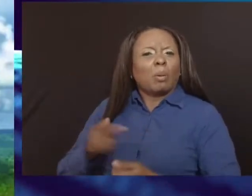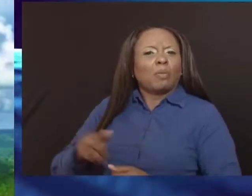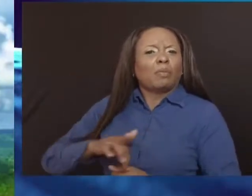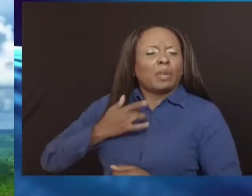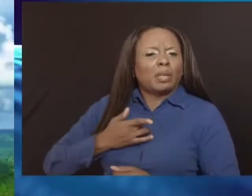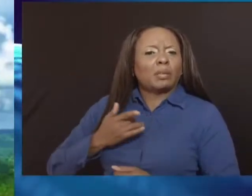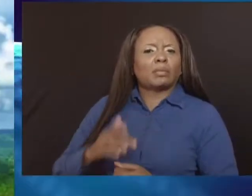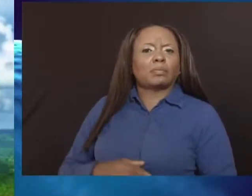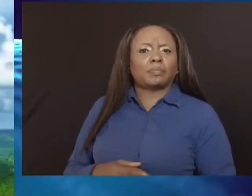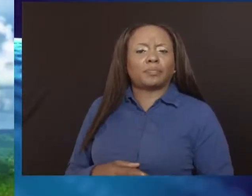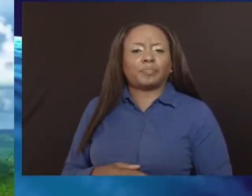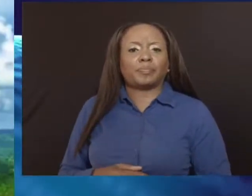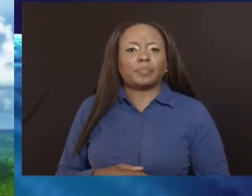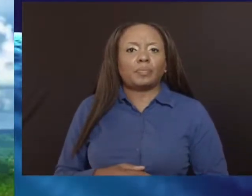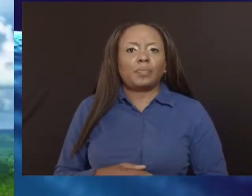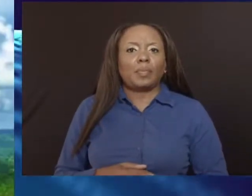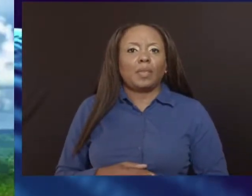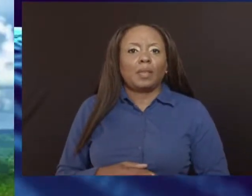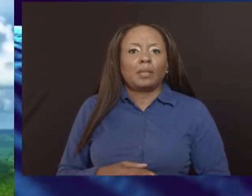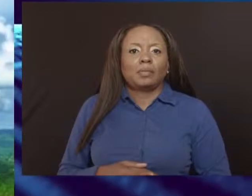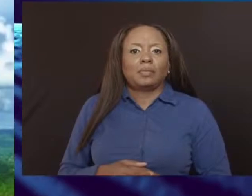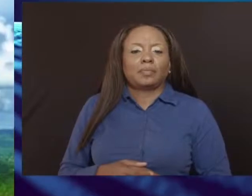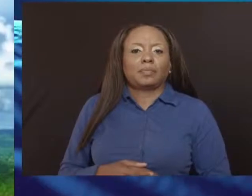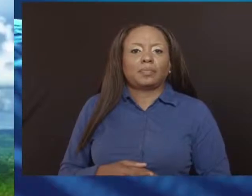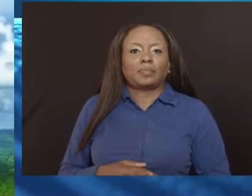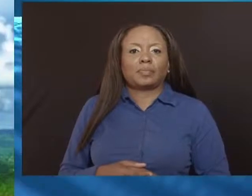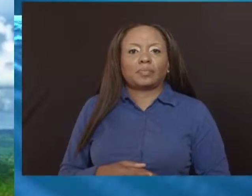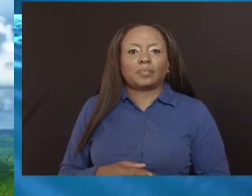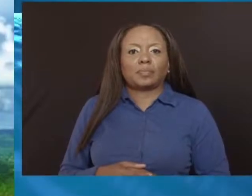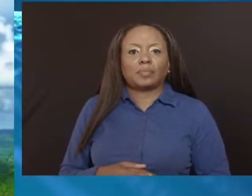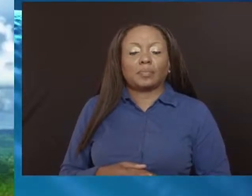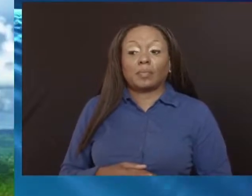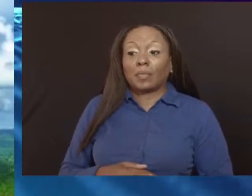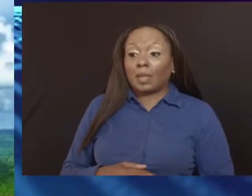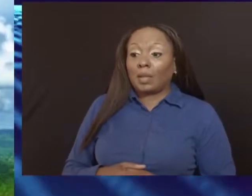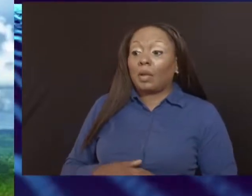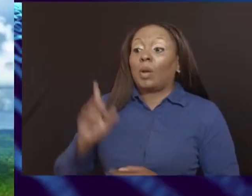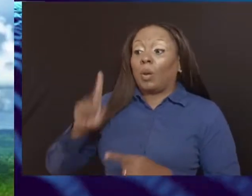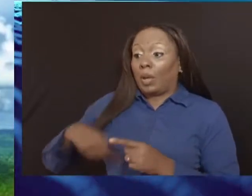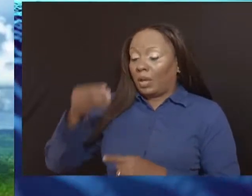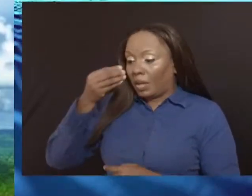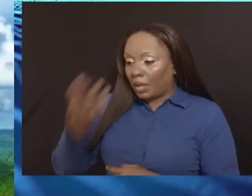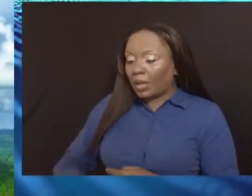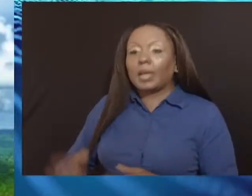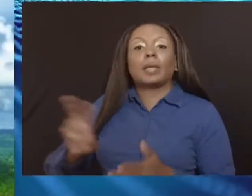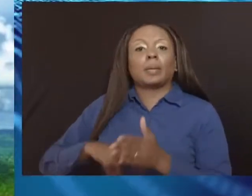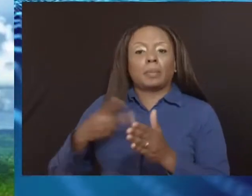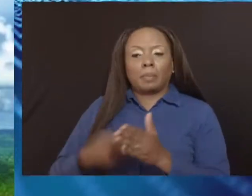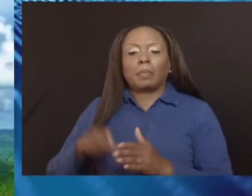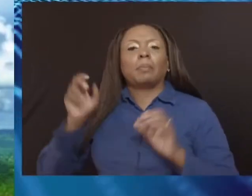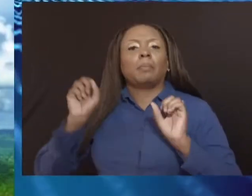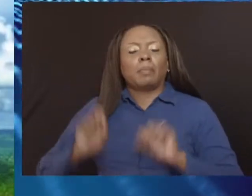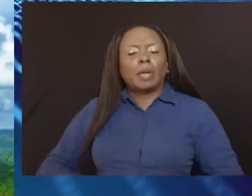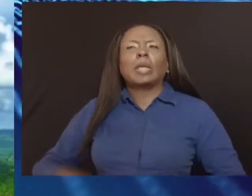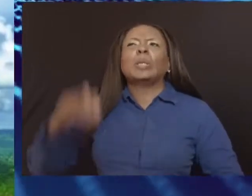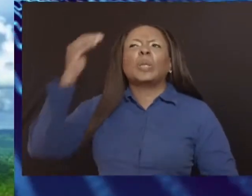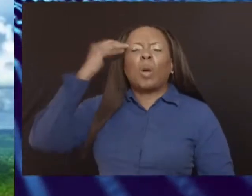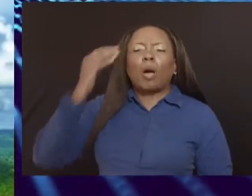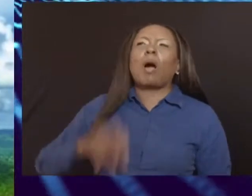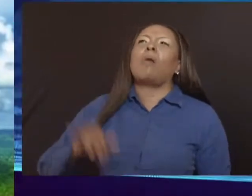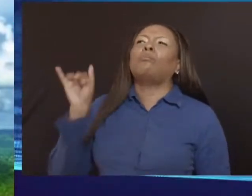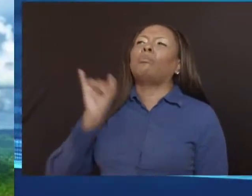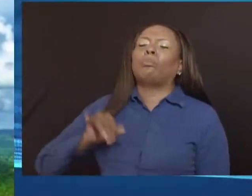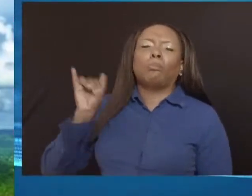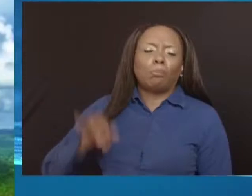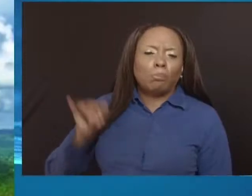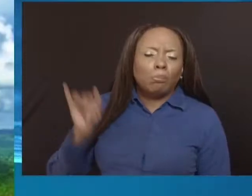experiencing. It is only at that point that we can safely and accurately triage you so that we can